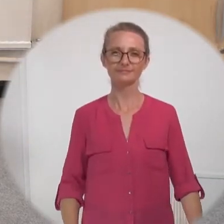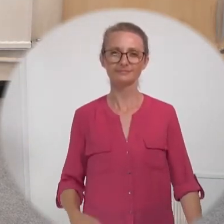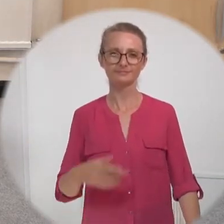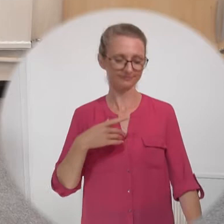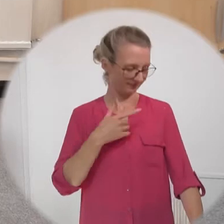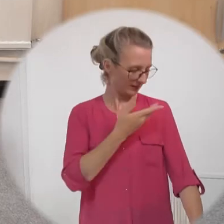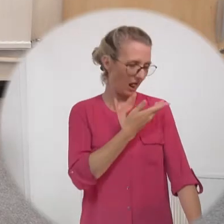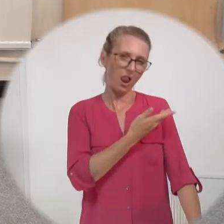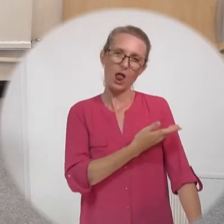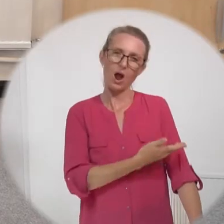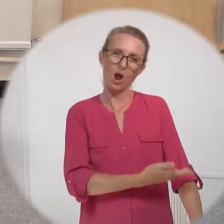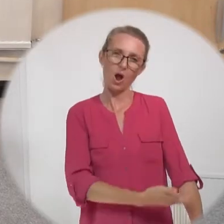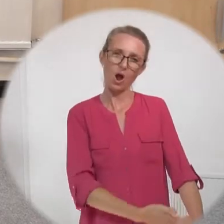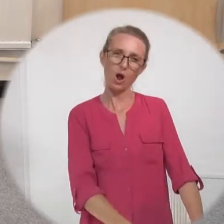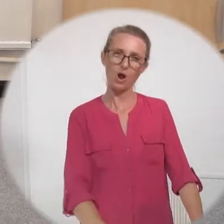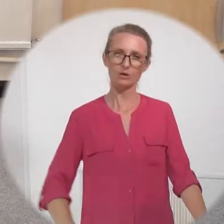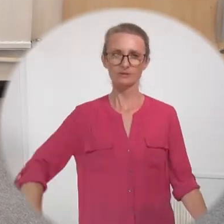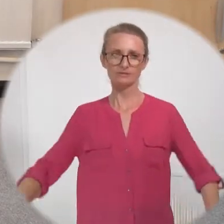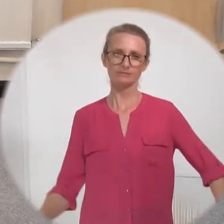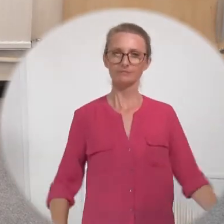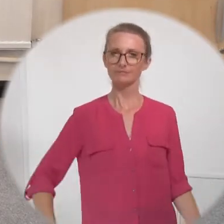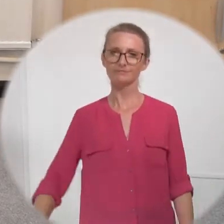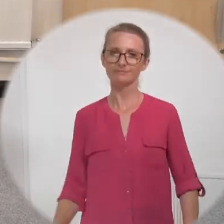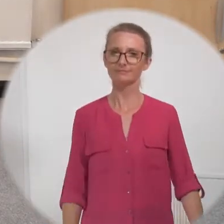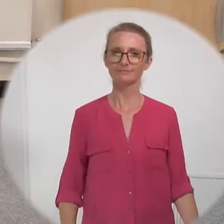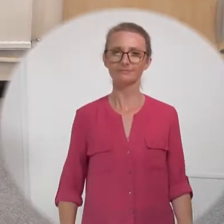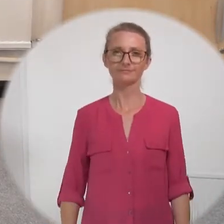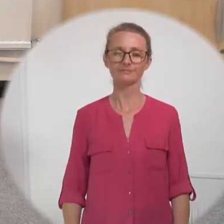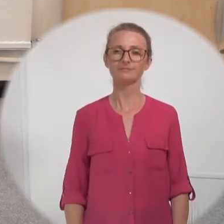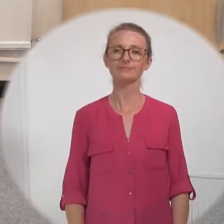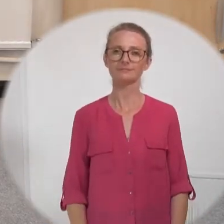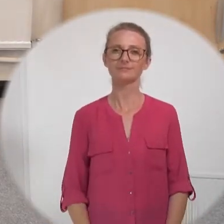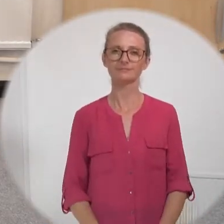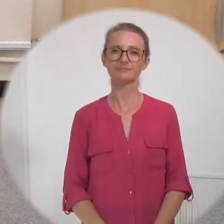long lengths of rope with a knot on the end. So it's very